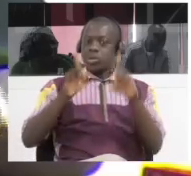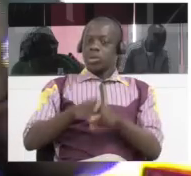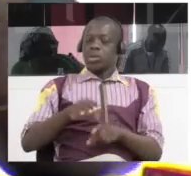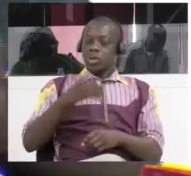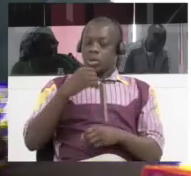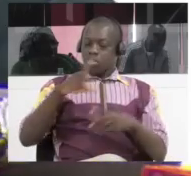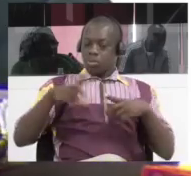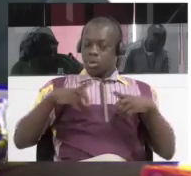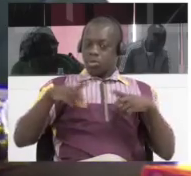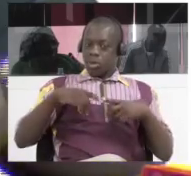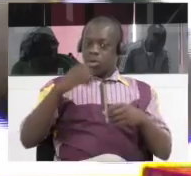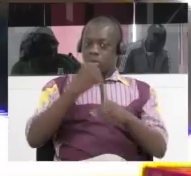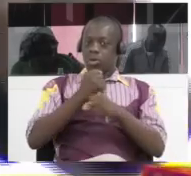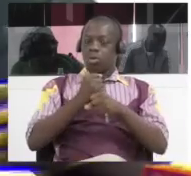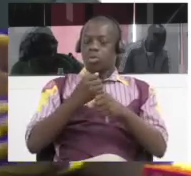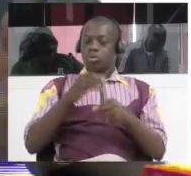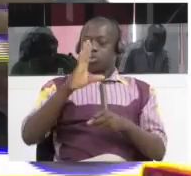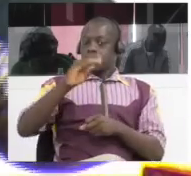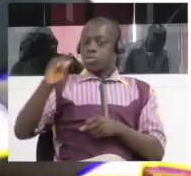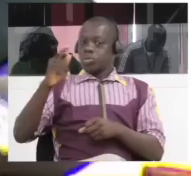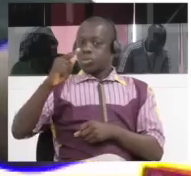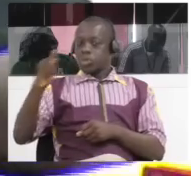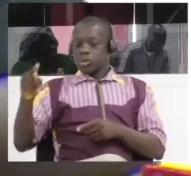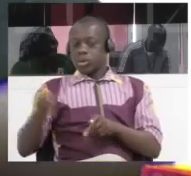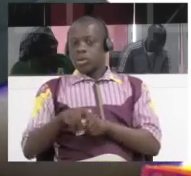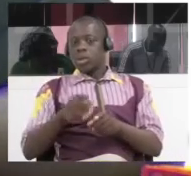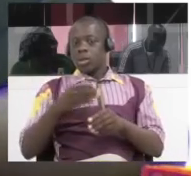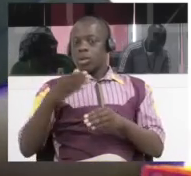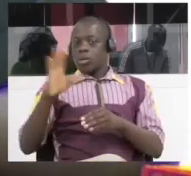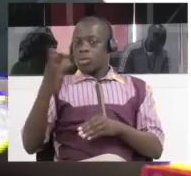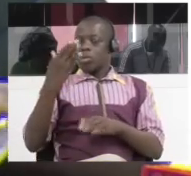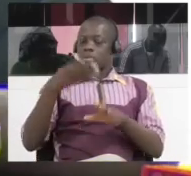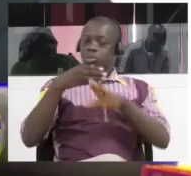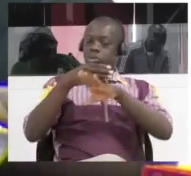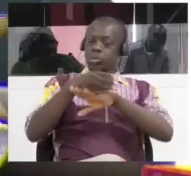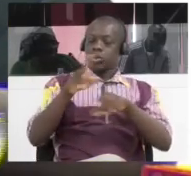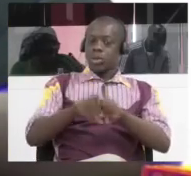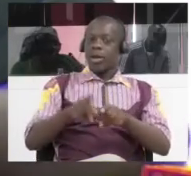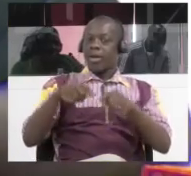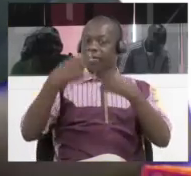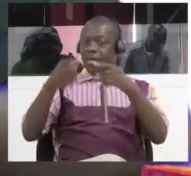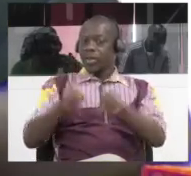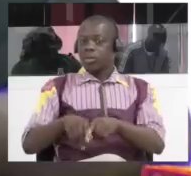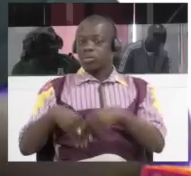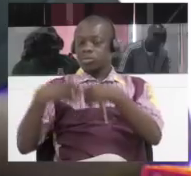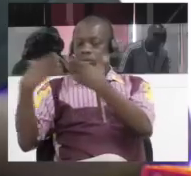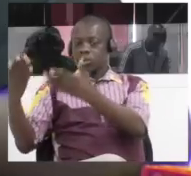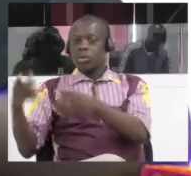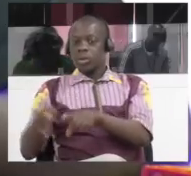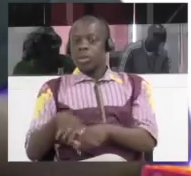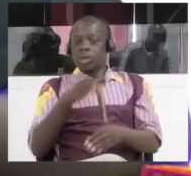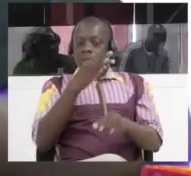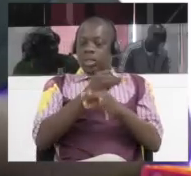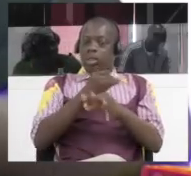orders and deliver them, and then go through it, at the end of which you are critic, you know, and the teaching points were noted. You will be